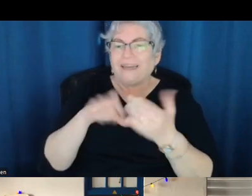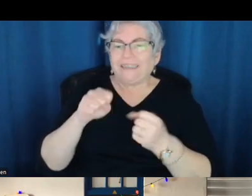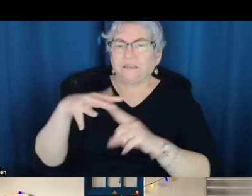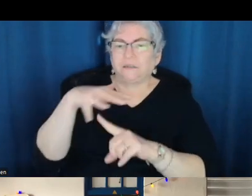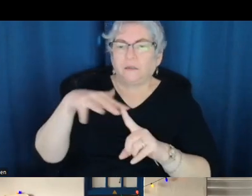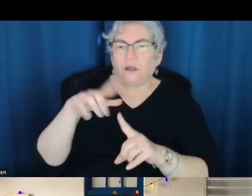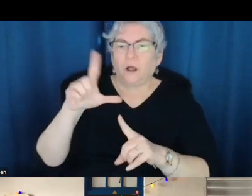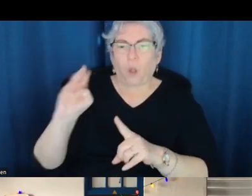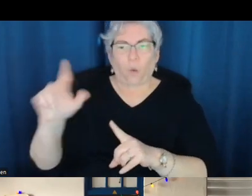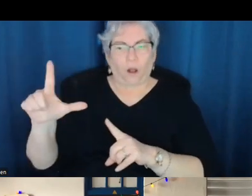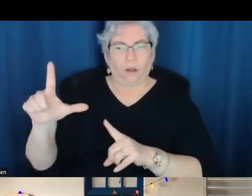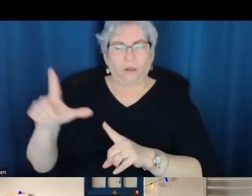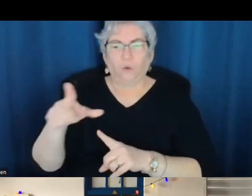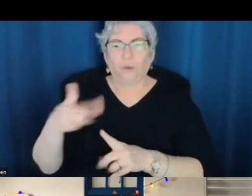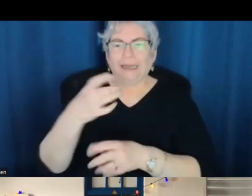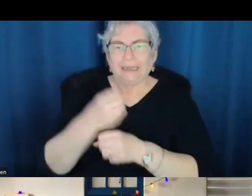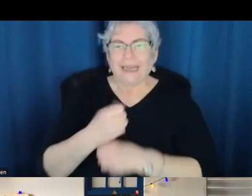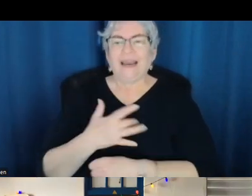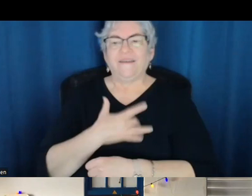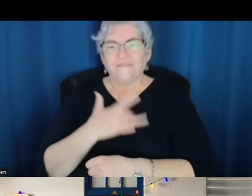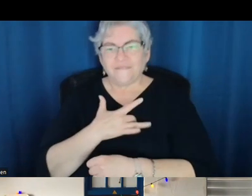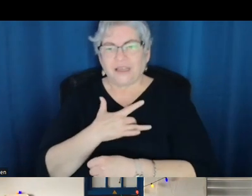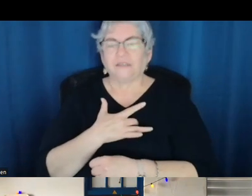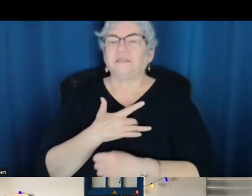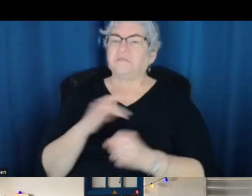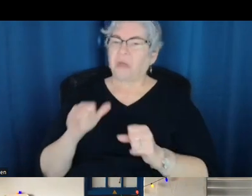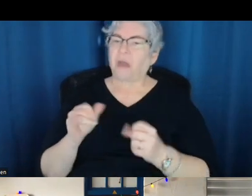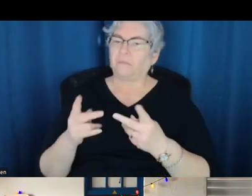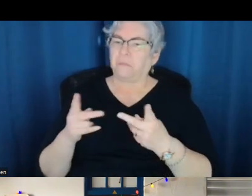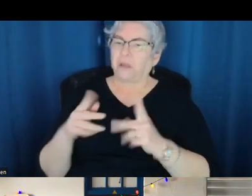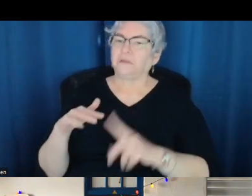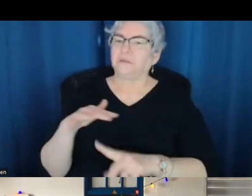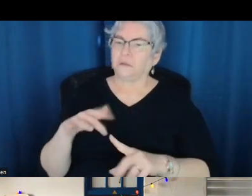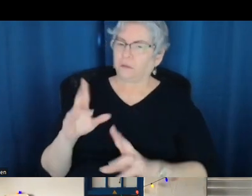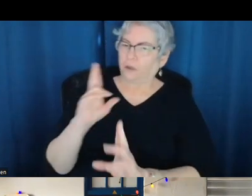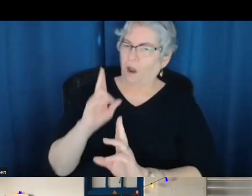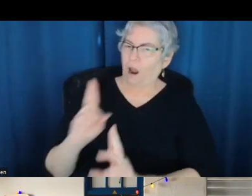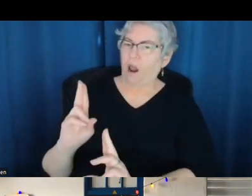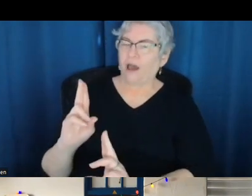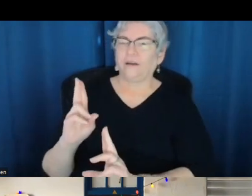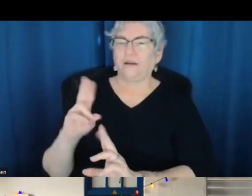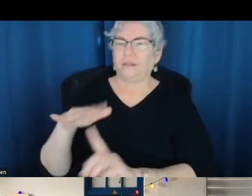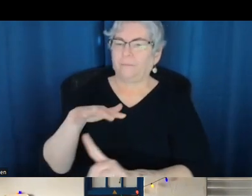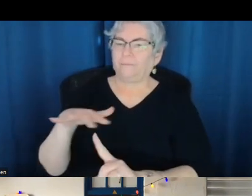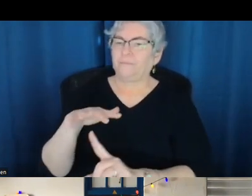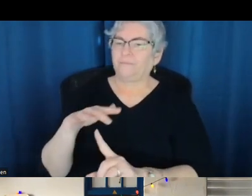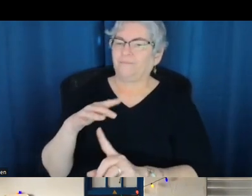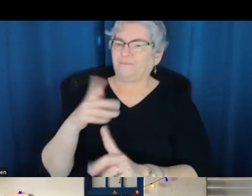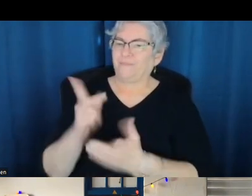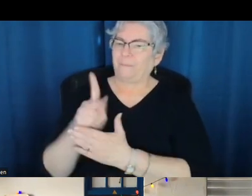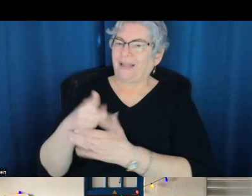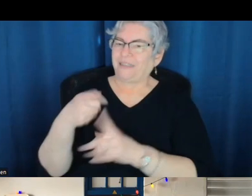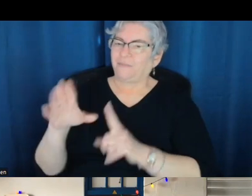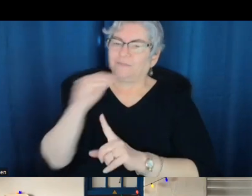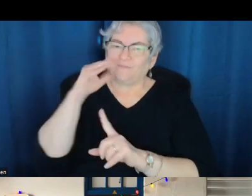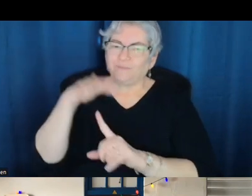that you do get a sense of place and you honor the plants that are nearby, but that maybe that